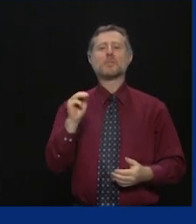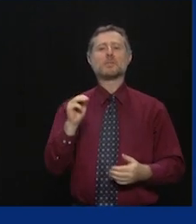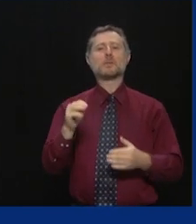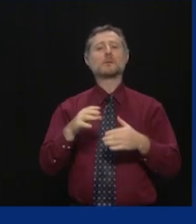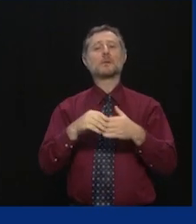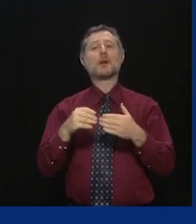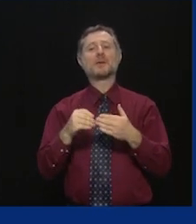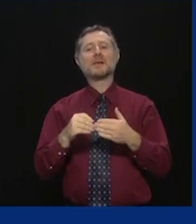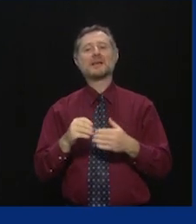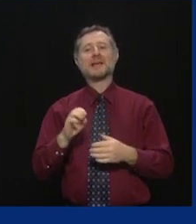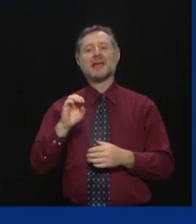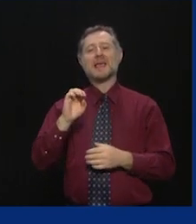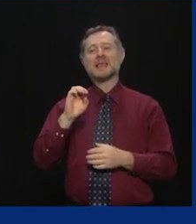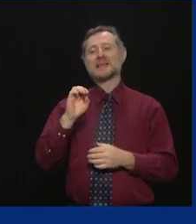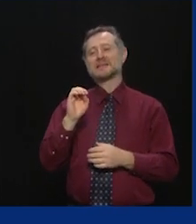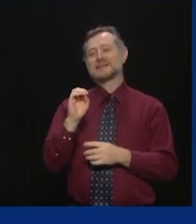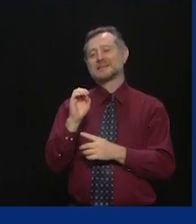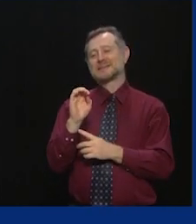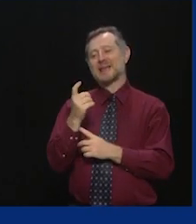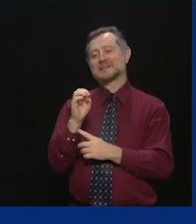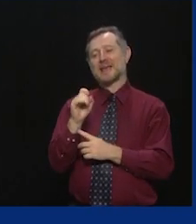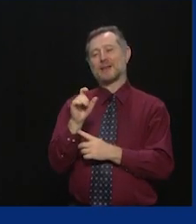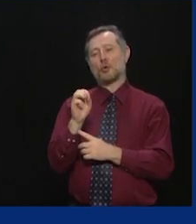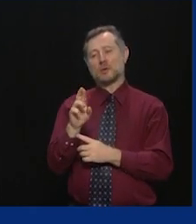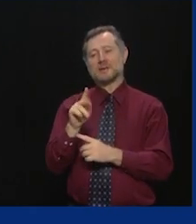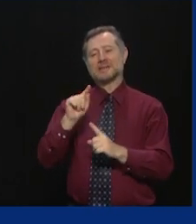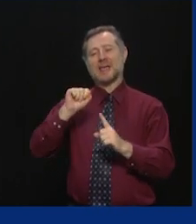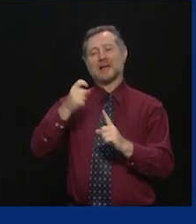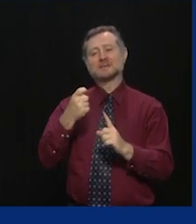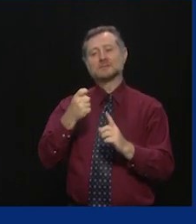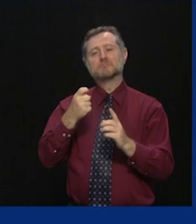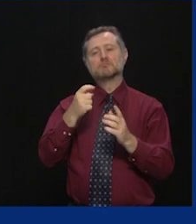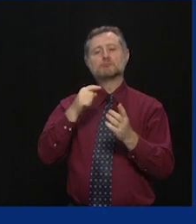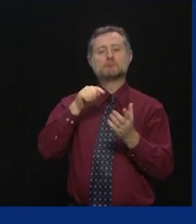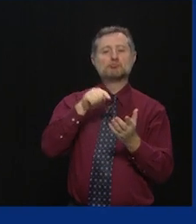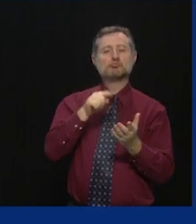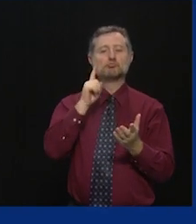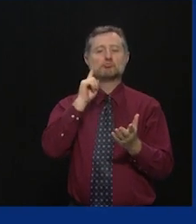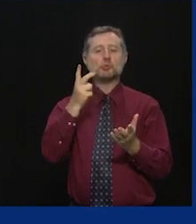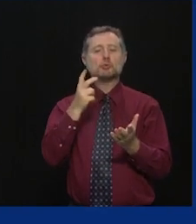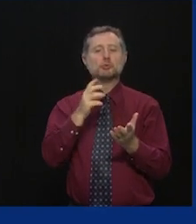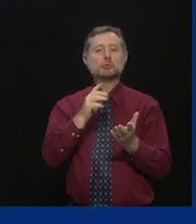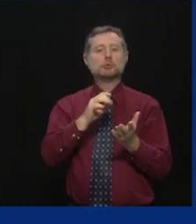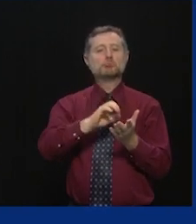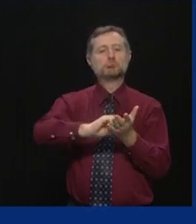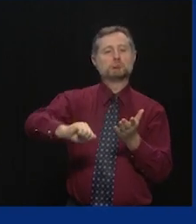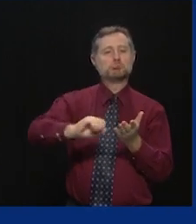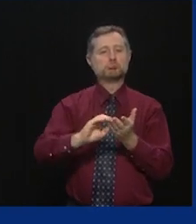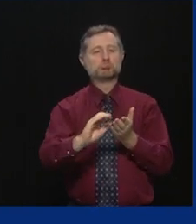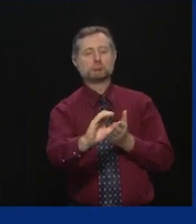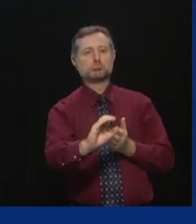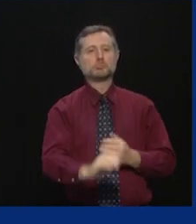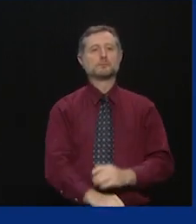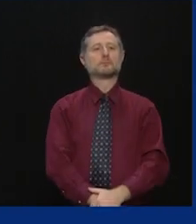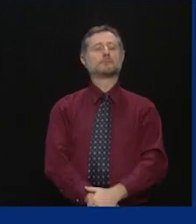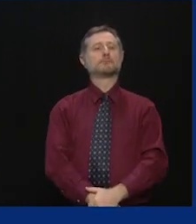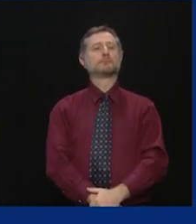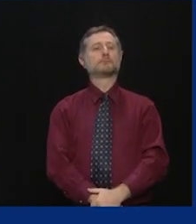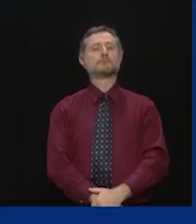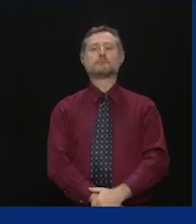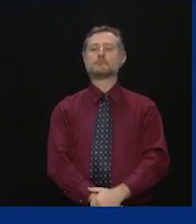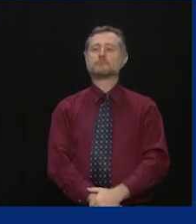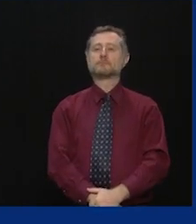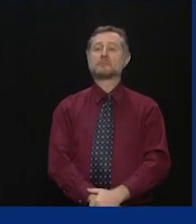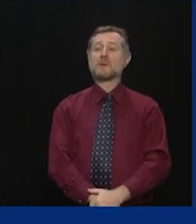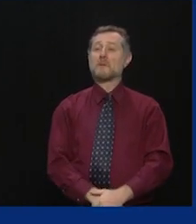And also, we are committing an additional $5 million for Rock the Riverway, a grant to the City of Rochester for the initial construction phase